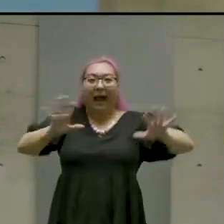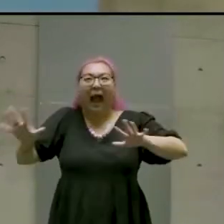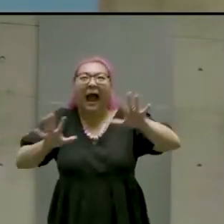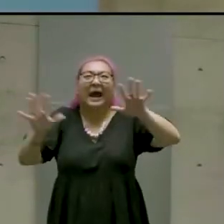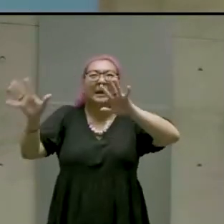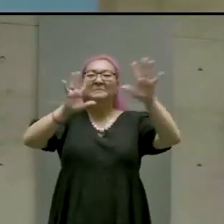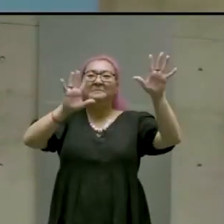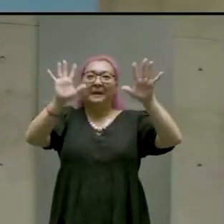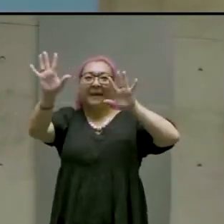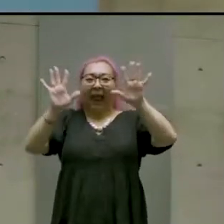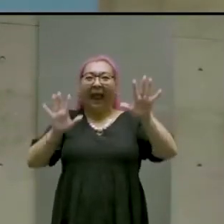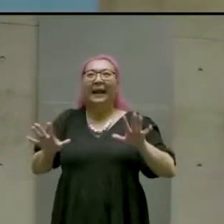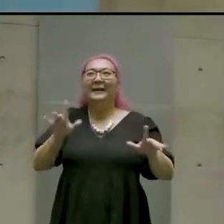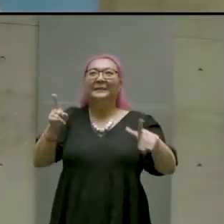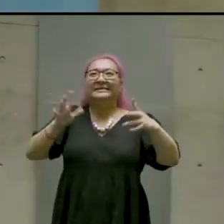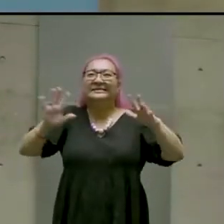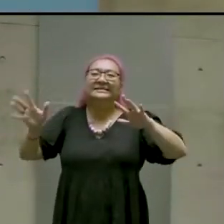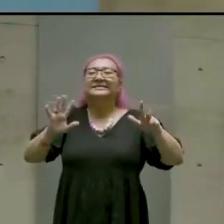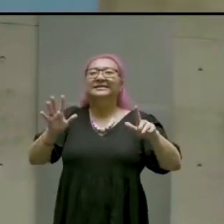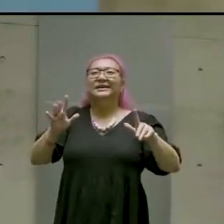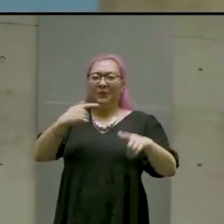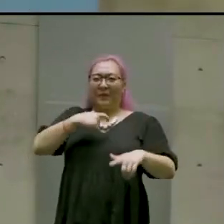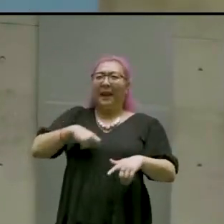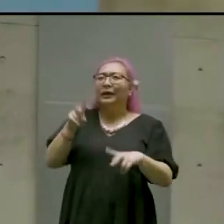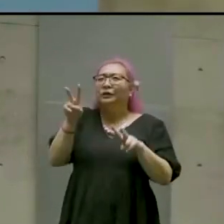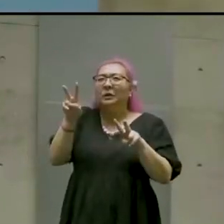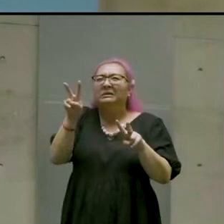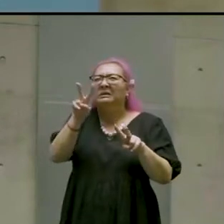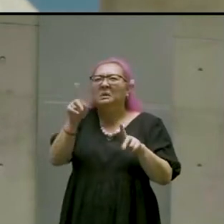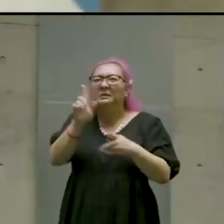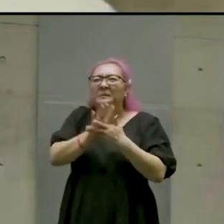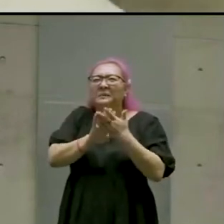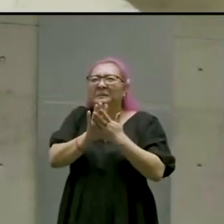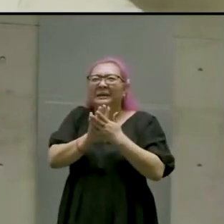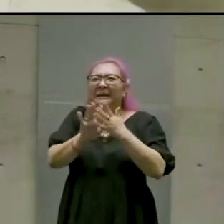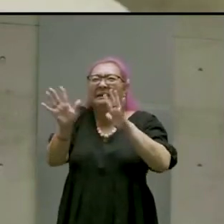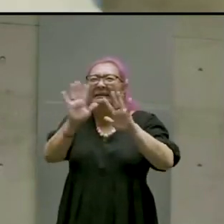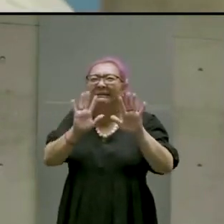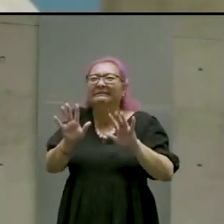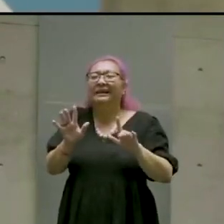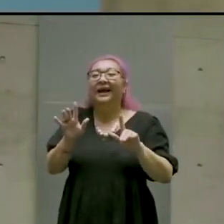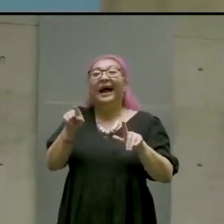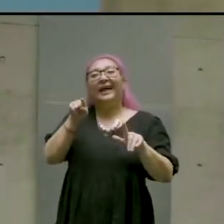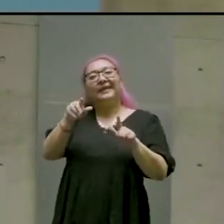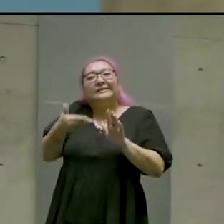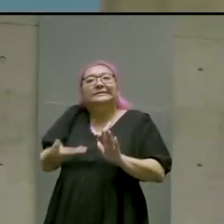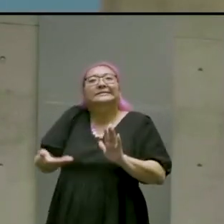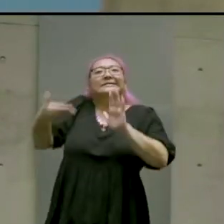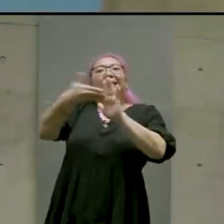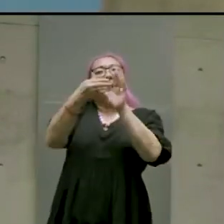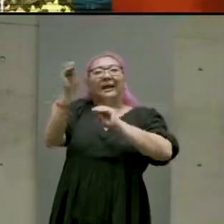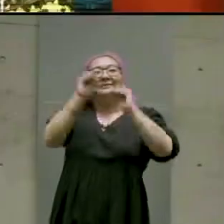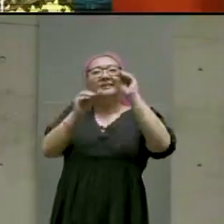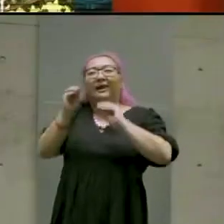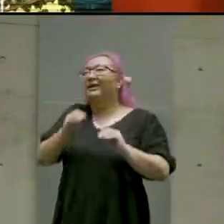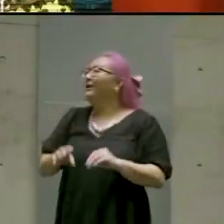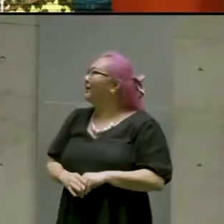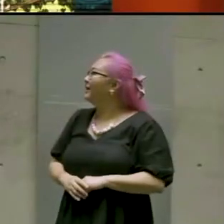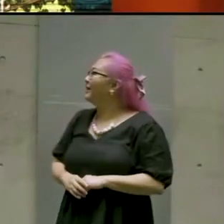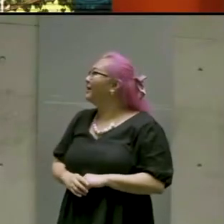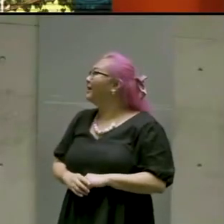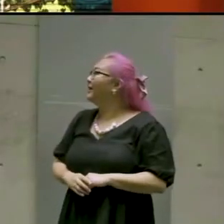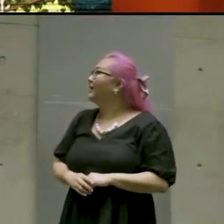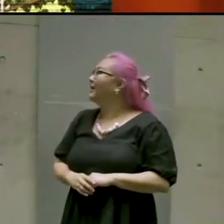And so the player kind of had to figure out what that meant. And that introduced a very different kind of feeling into this scene. And then